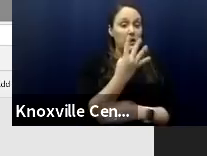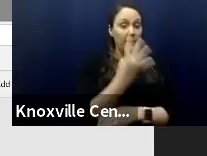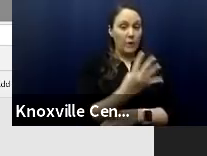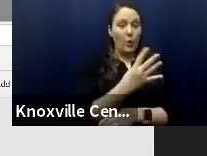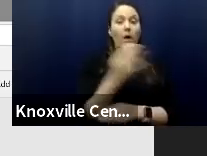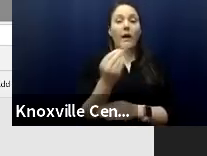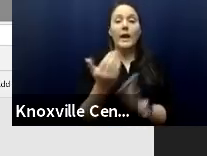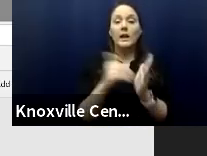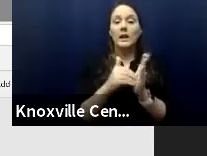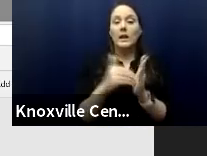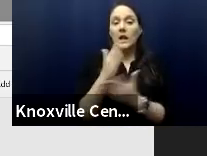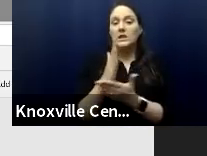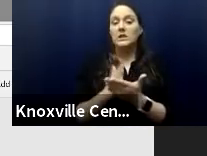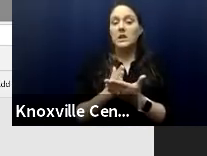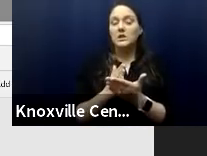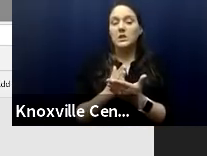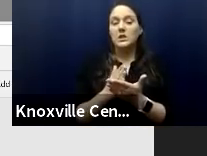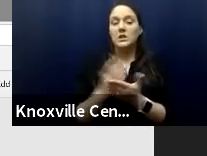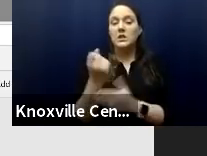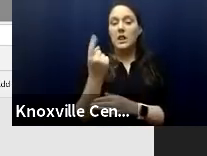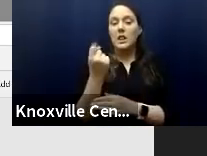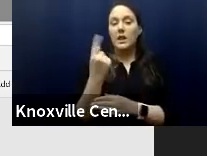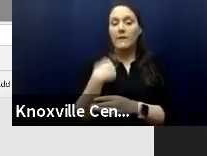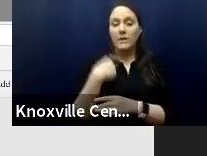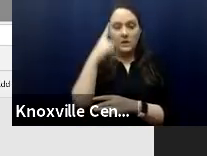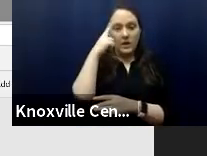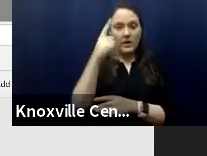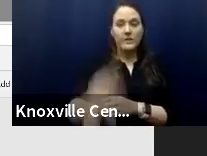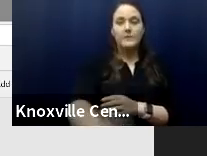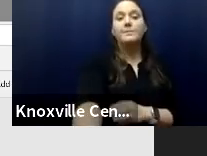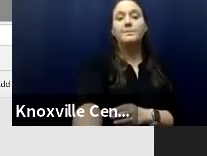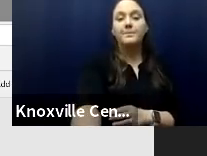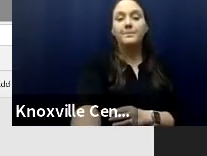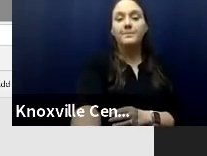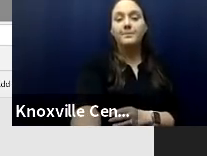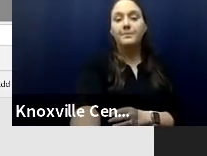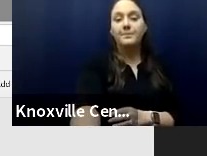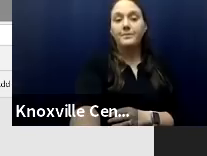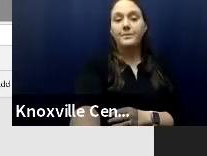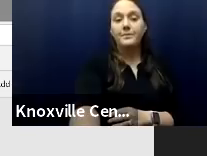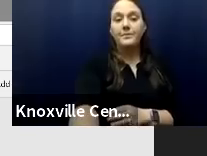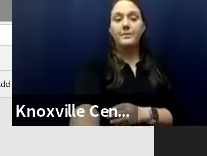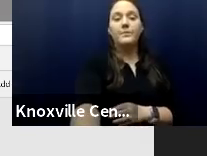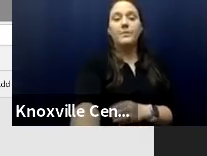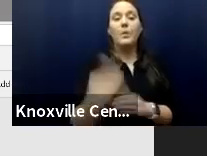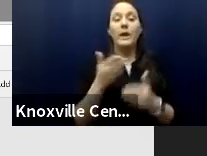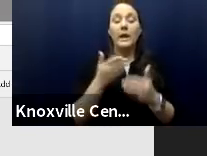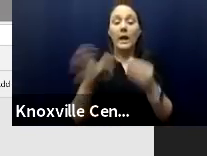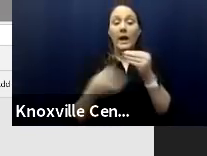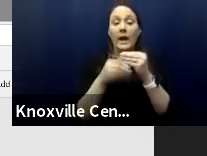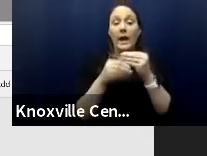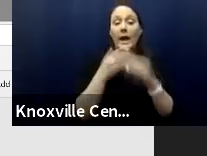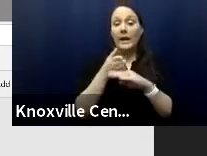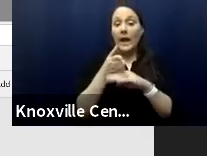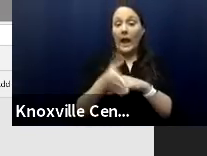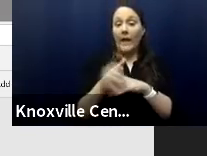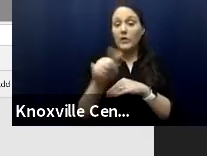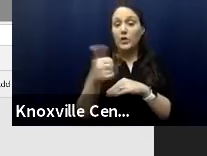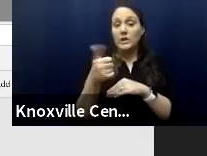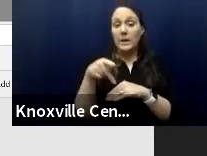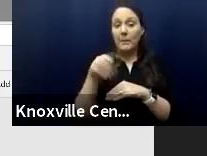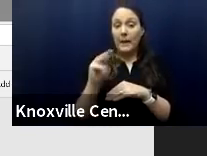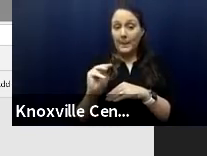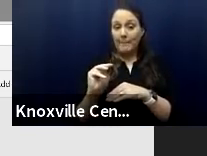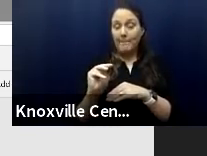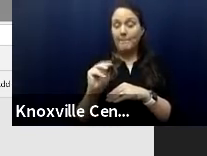section, show it down there, I think it's section 11. Yes, that we add after 10 p.m. Eastern Daylight Time daily